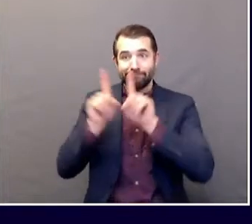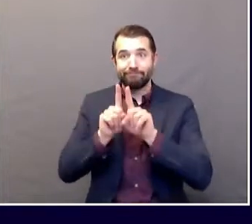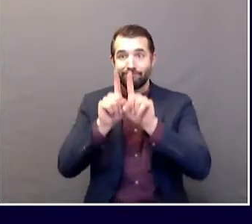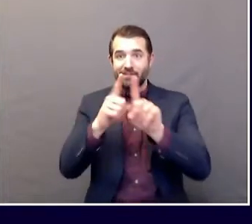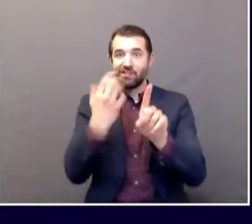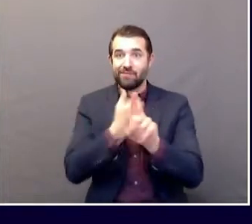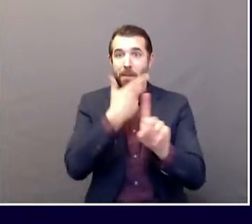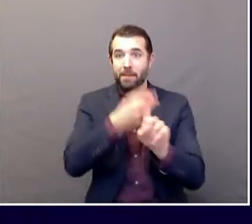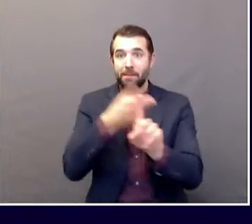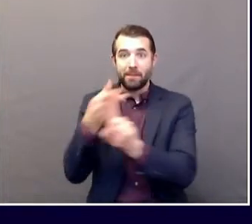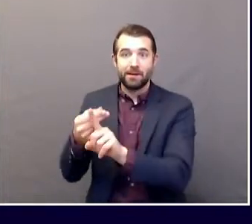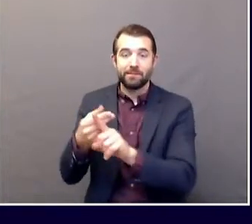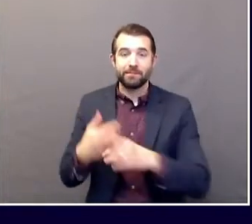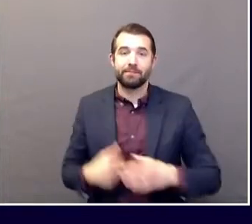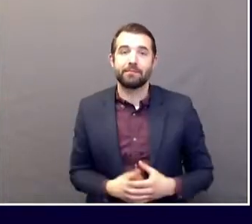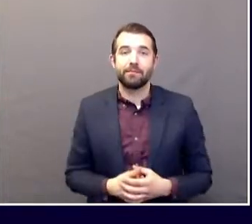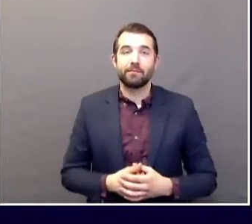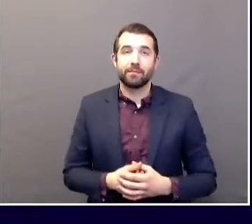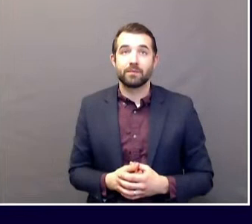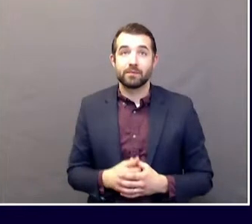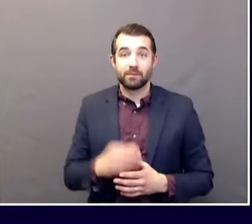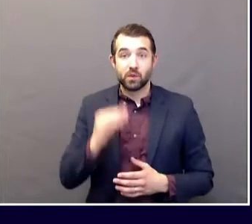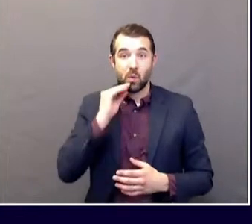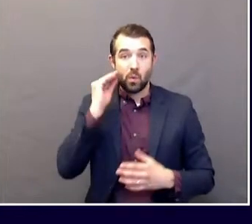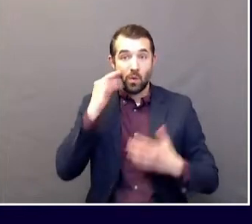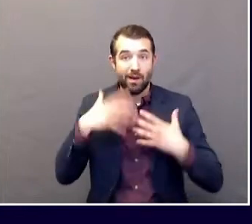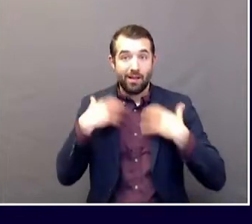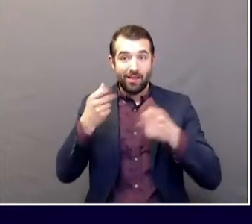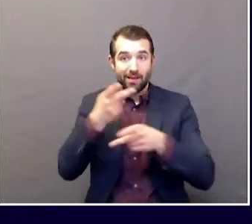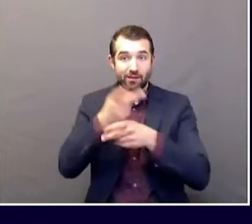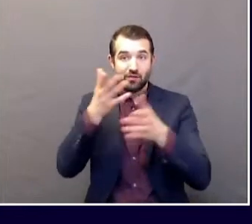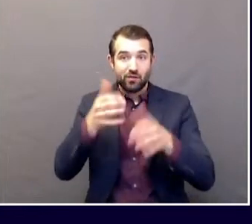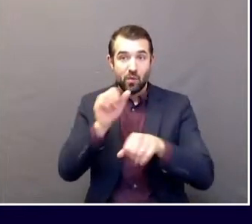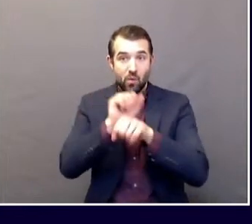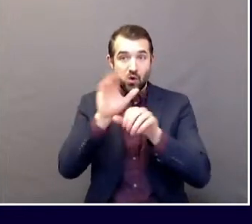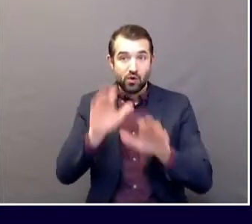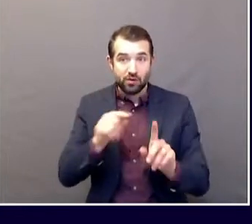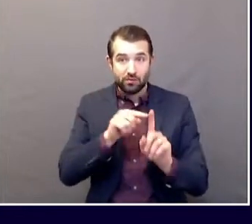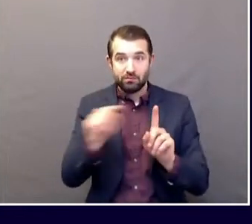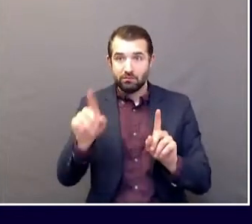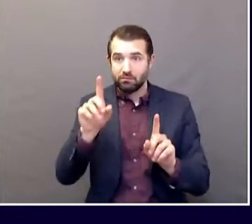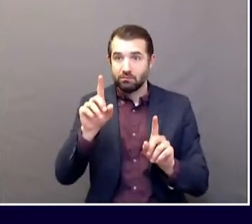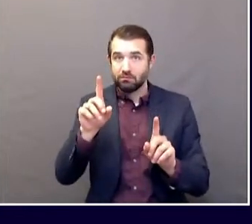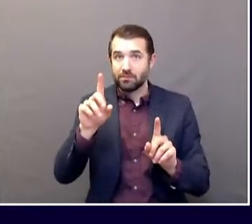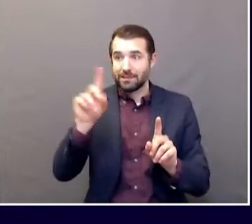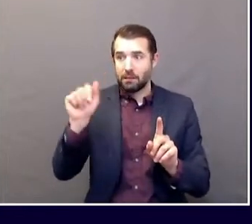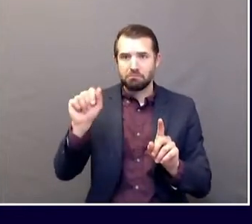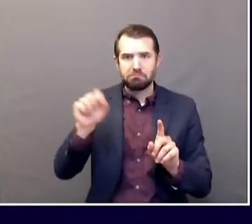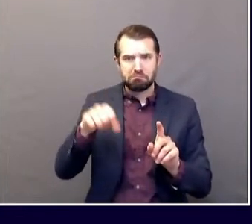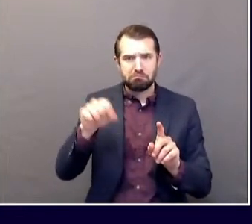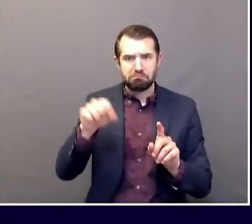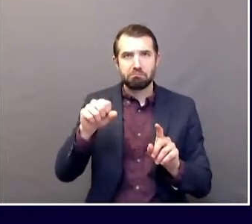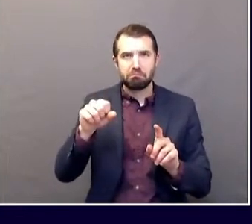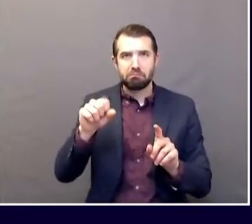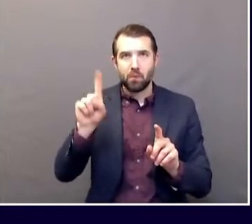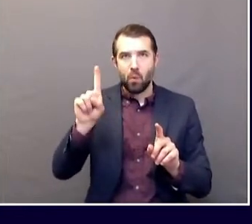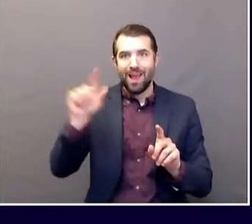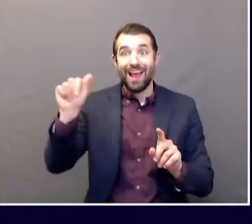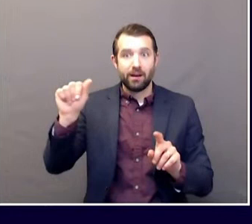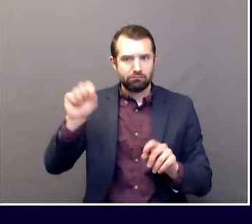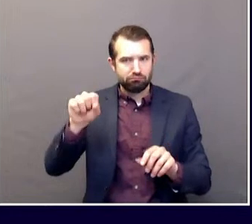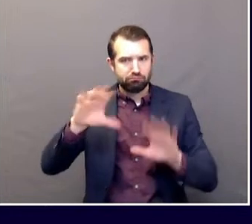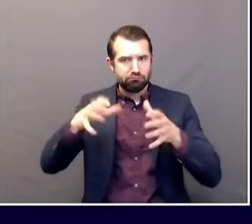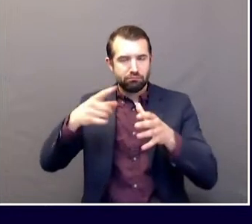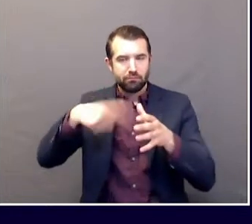phase 1A. Indeed, in the very first week's allocation back in December 14th, home